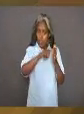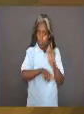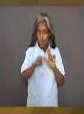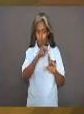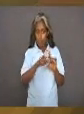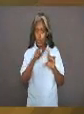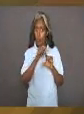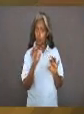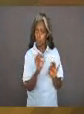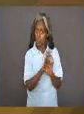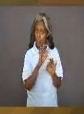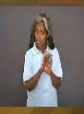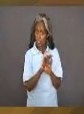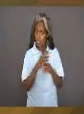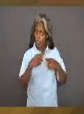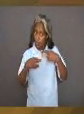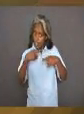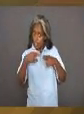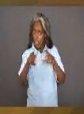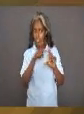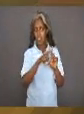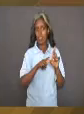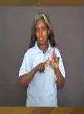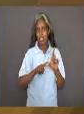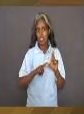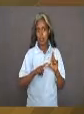trigonometric functions for related angles.